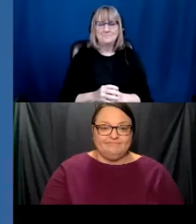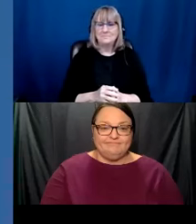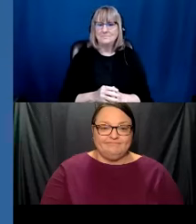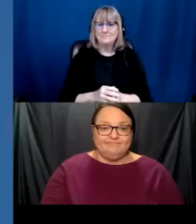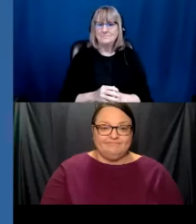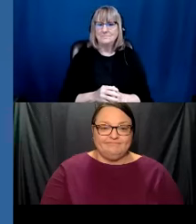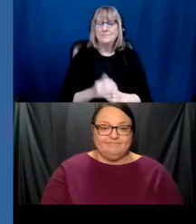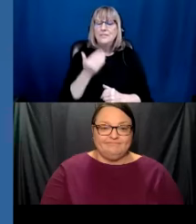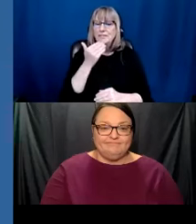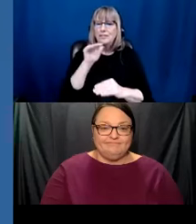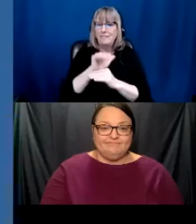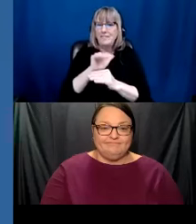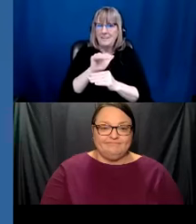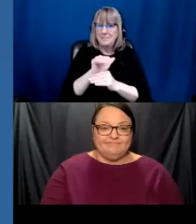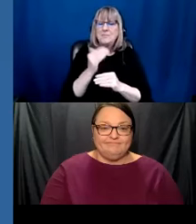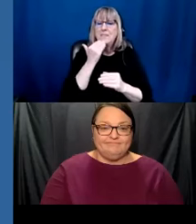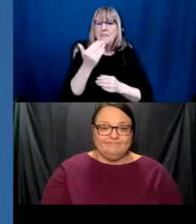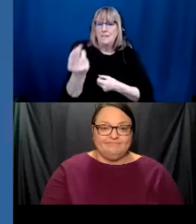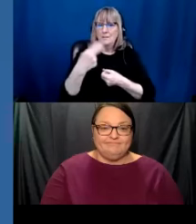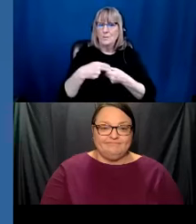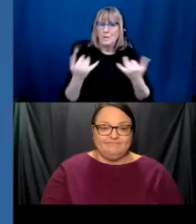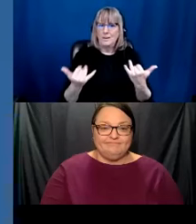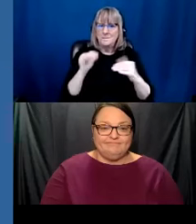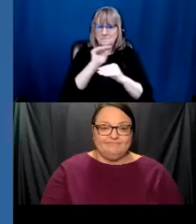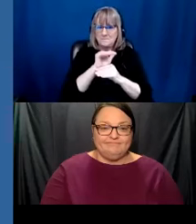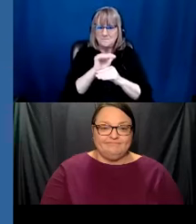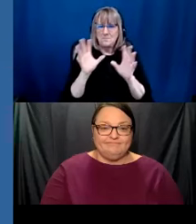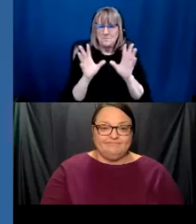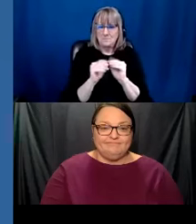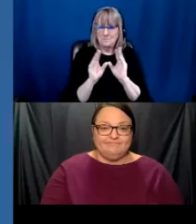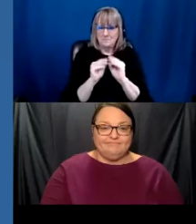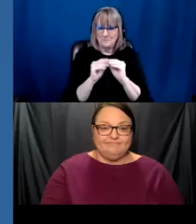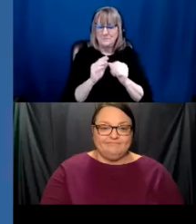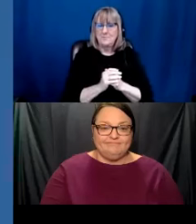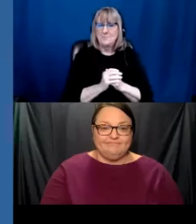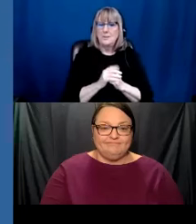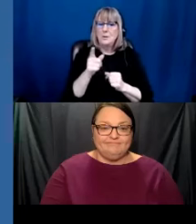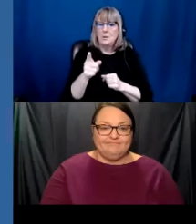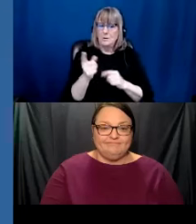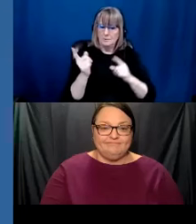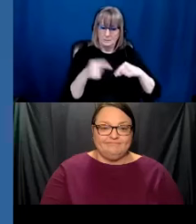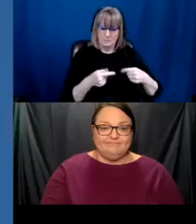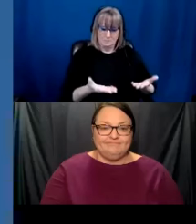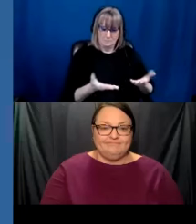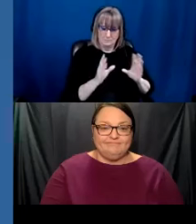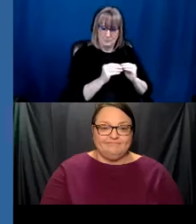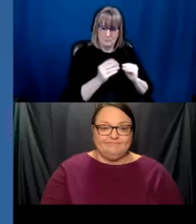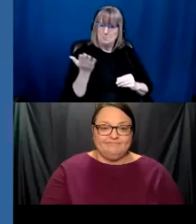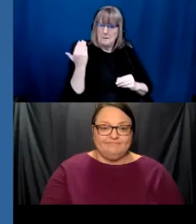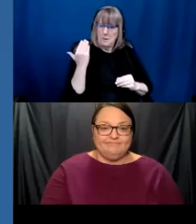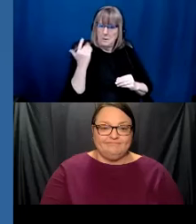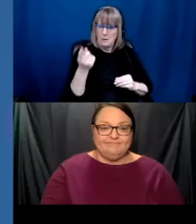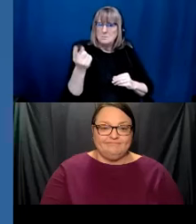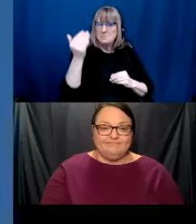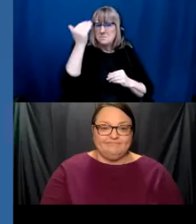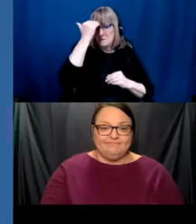All right, good evening. Thank you for joining us for tonight's meeting. If you have been to our meetings before, you probably